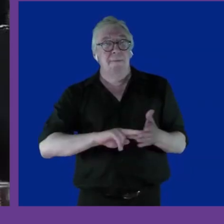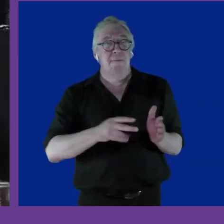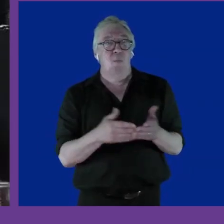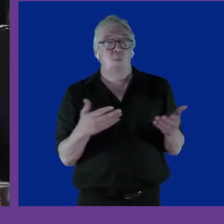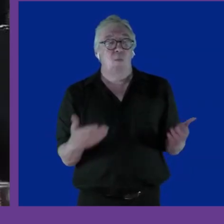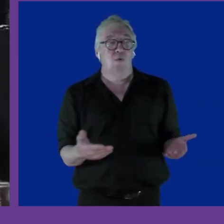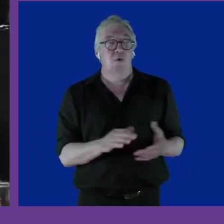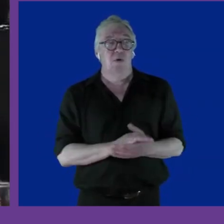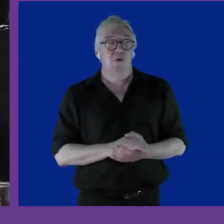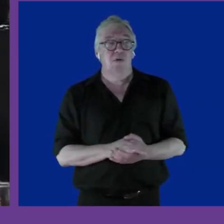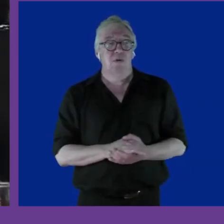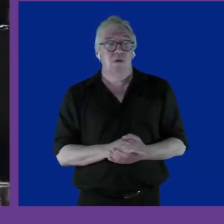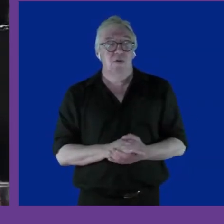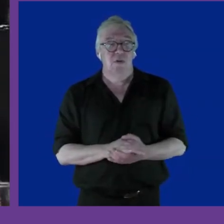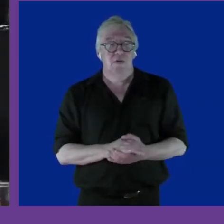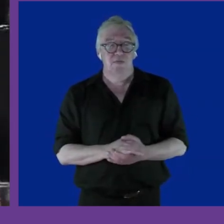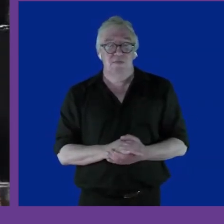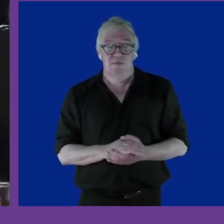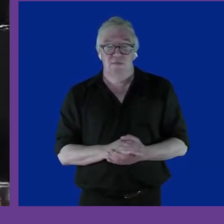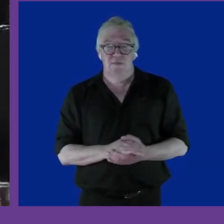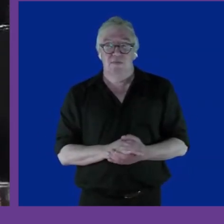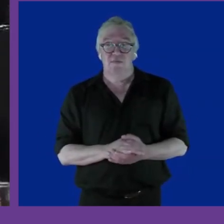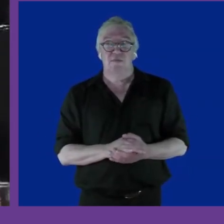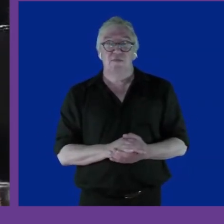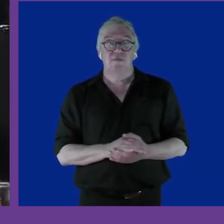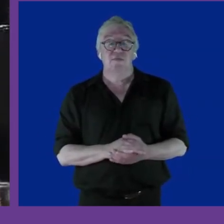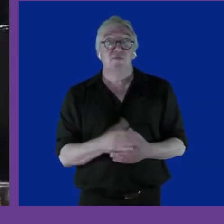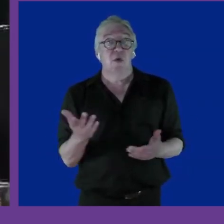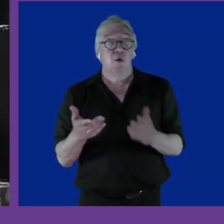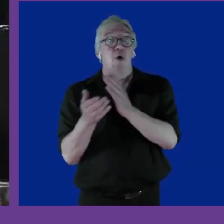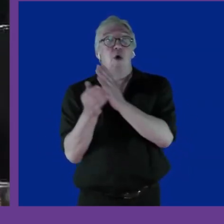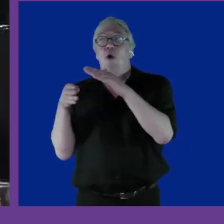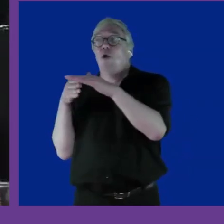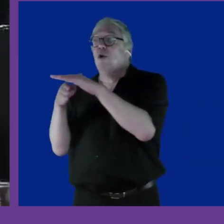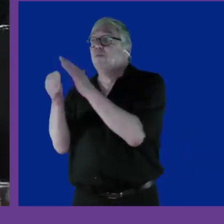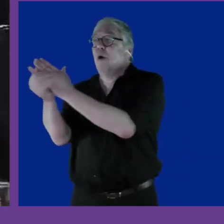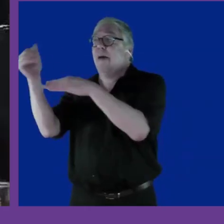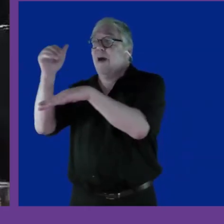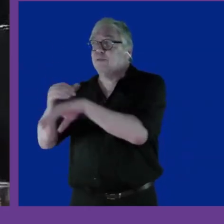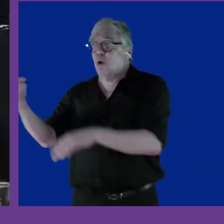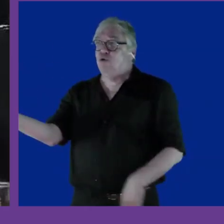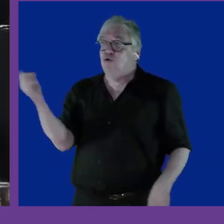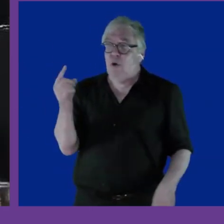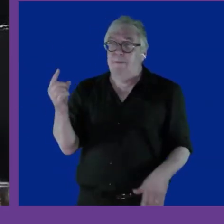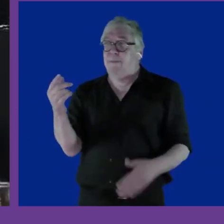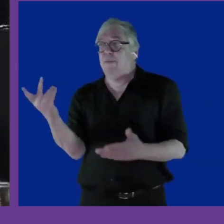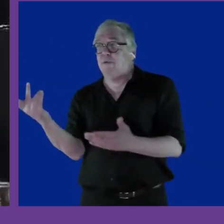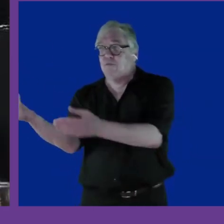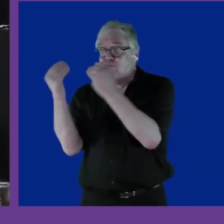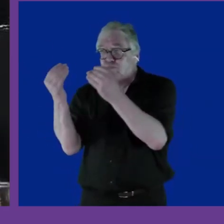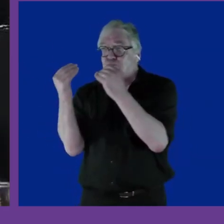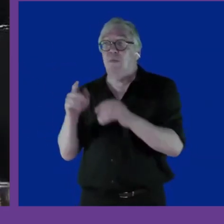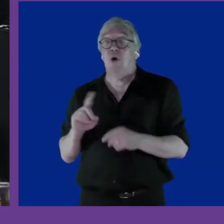technical knowledge. This is where actual accessibility experts come in, and we help to work those issues out. But